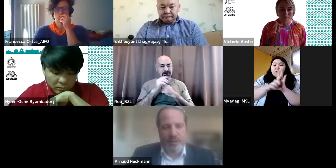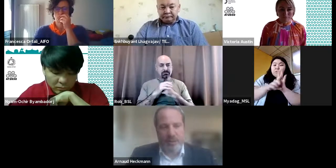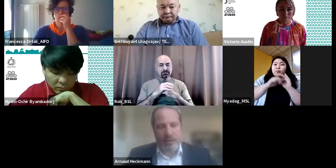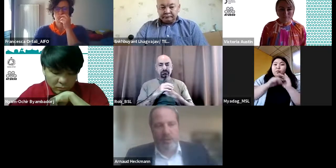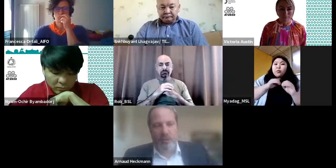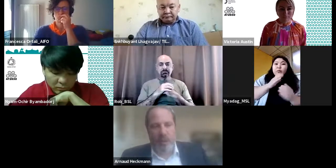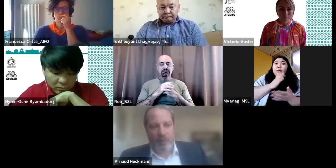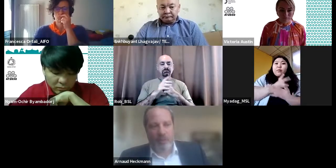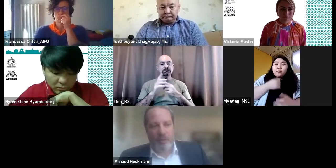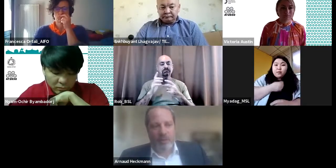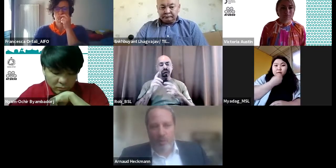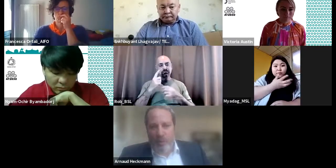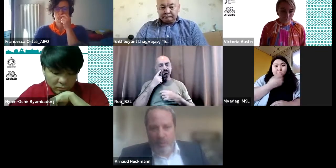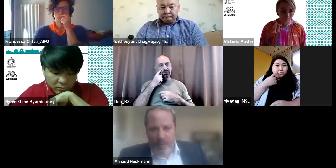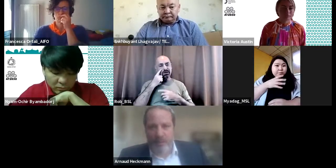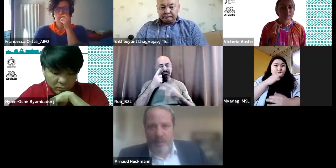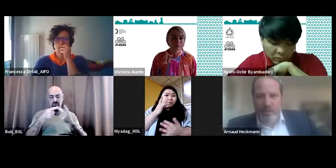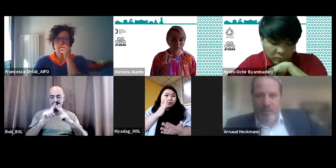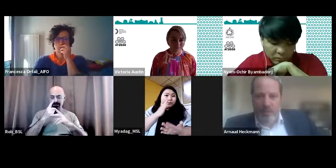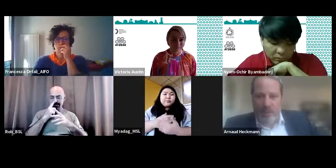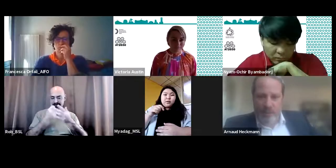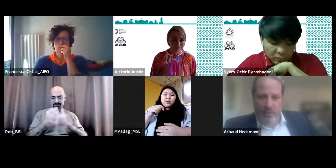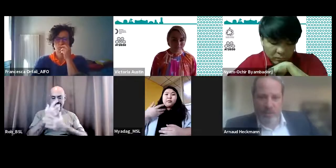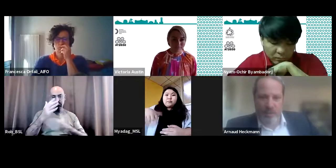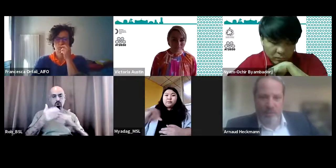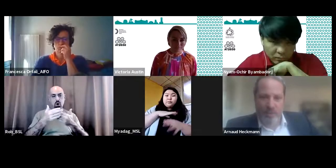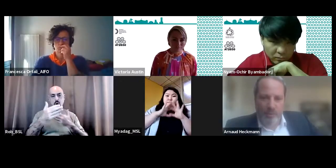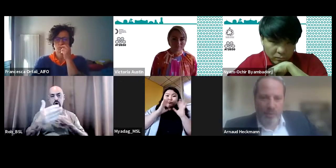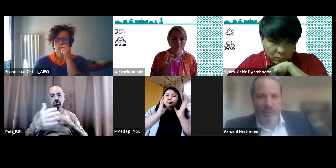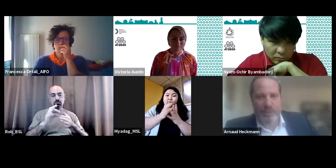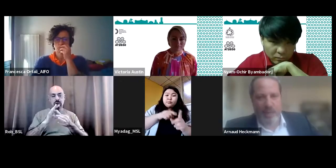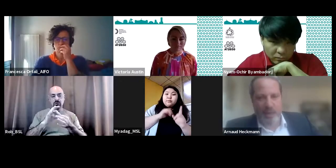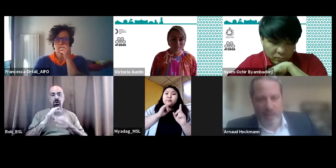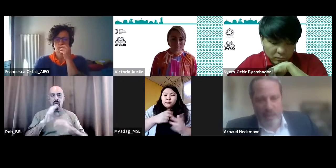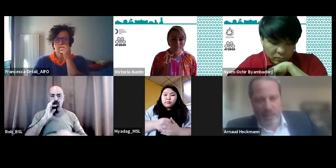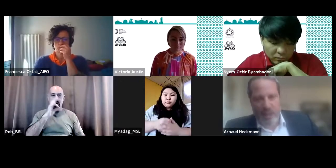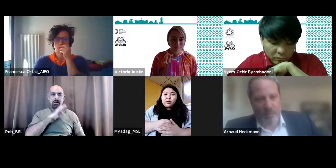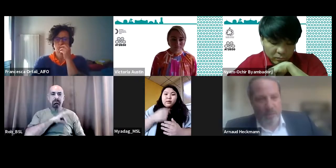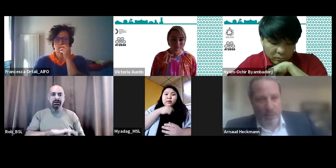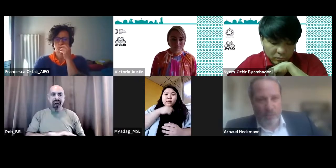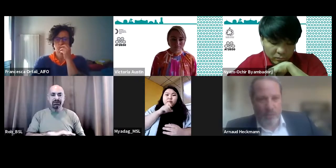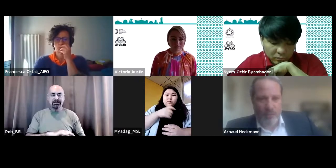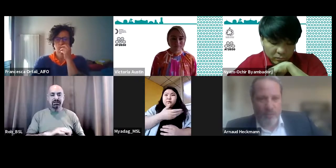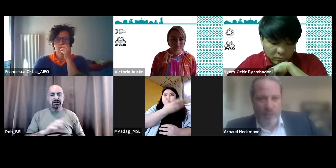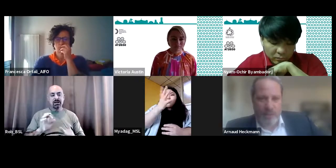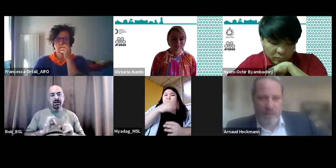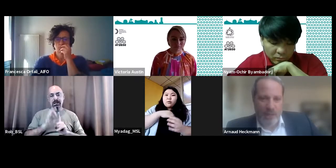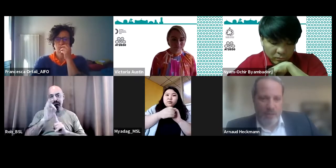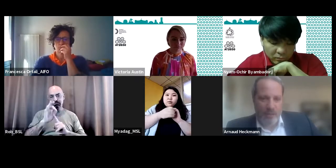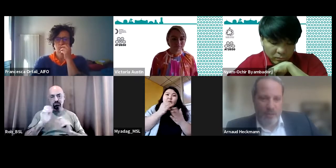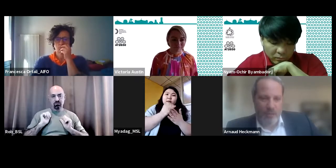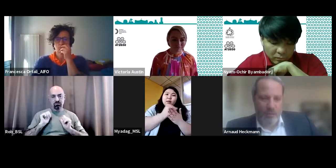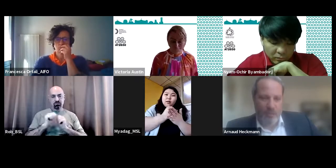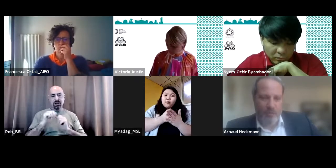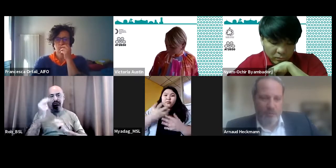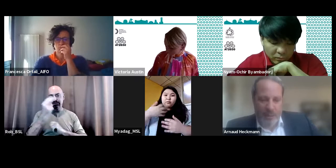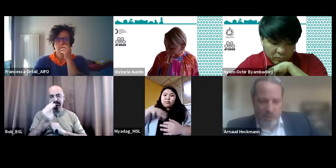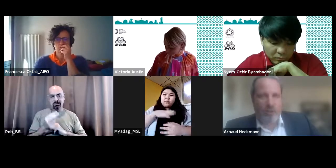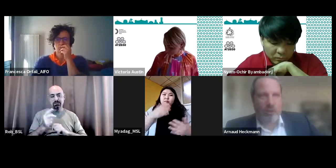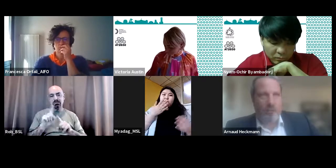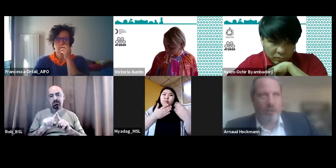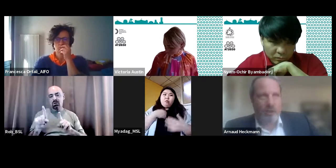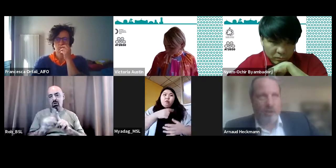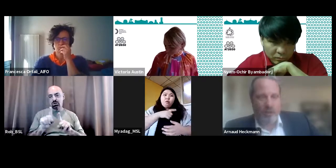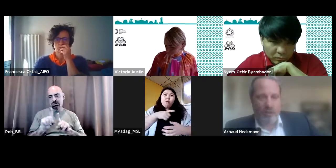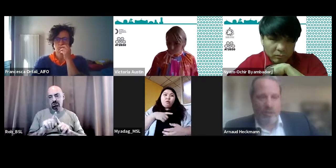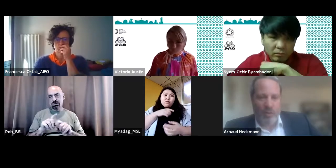can develop this long-term partnership, we will benefit from it. We will improve our design, but also for GDI, please use